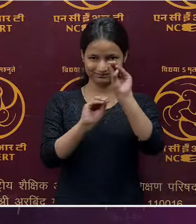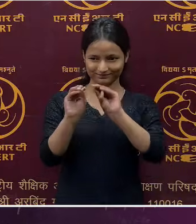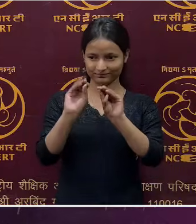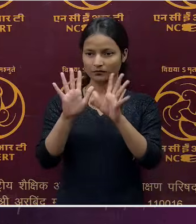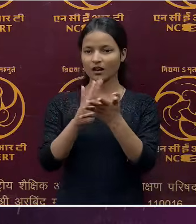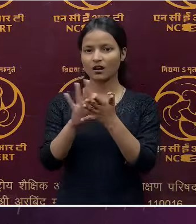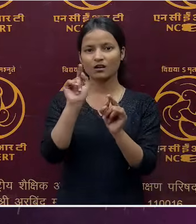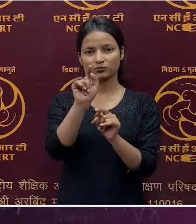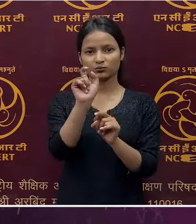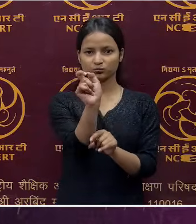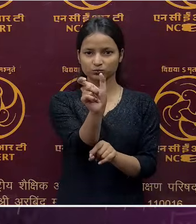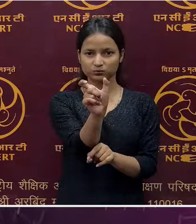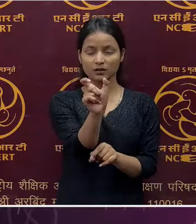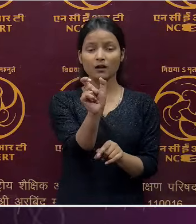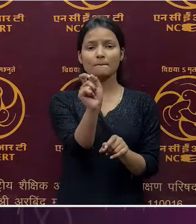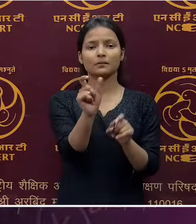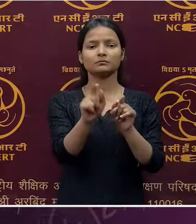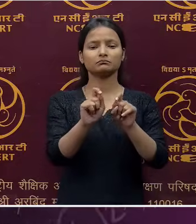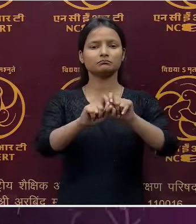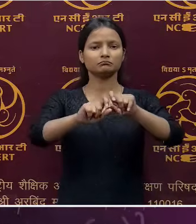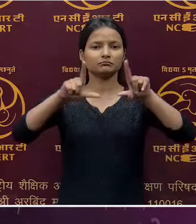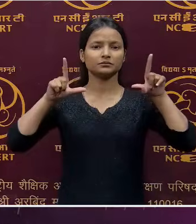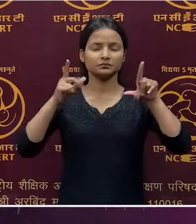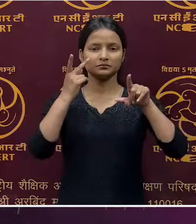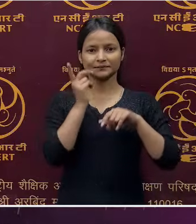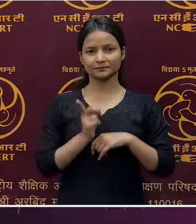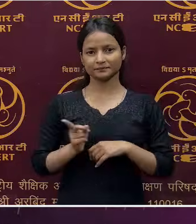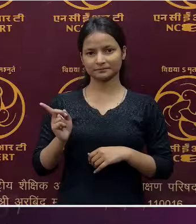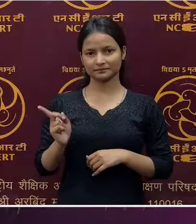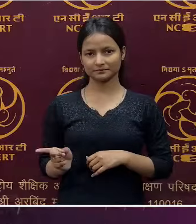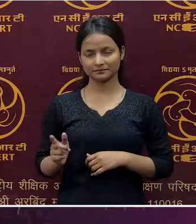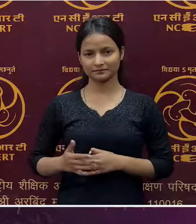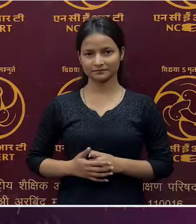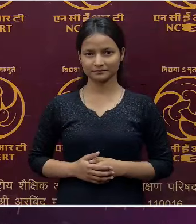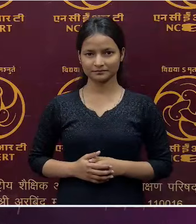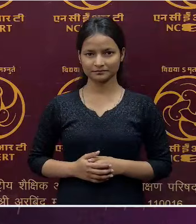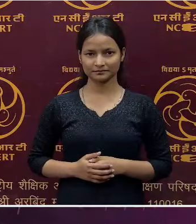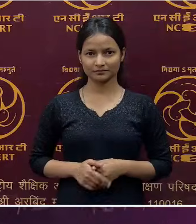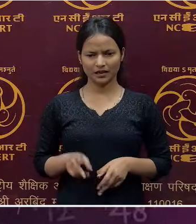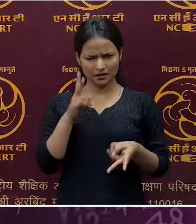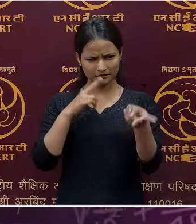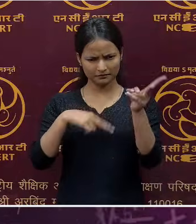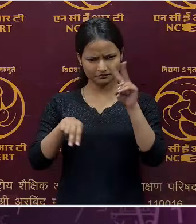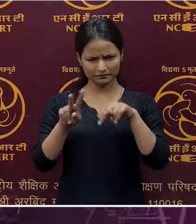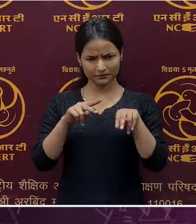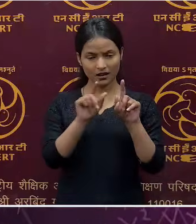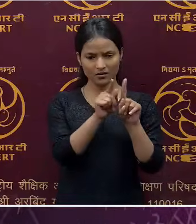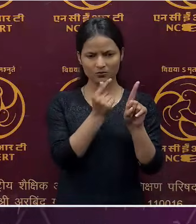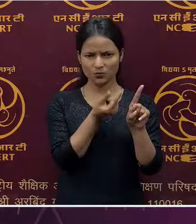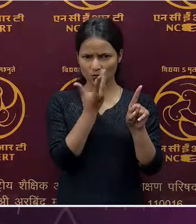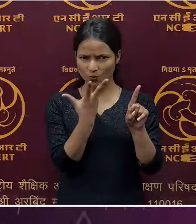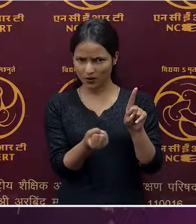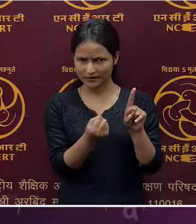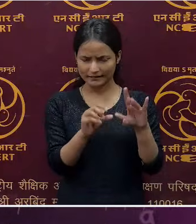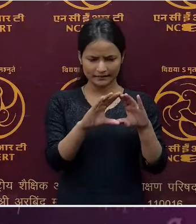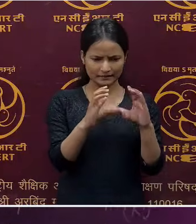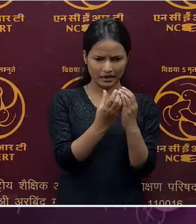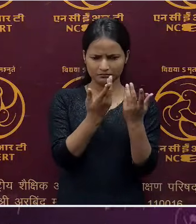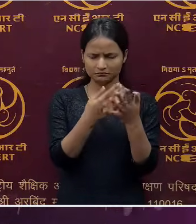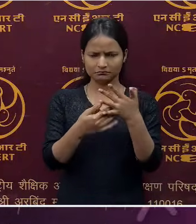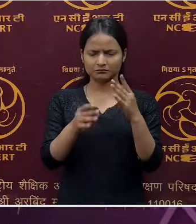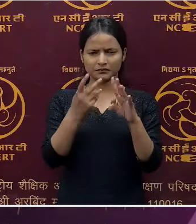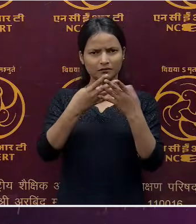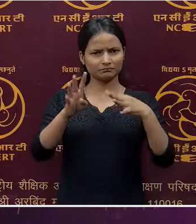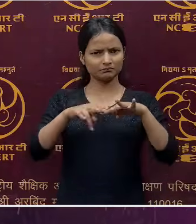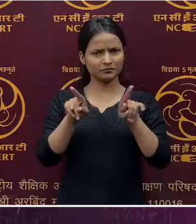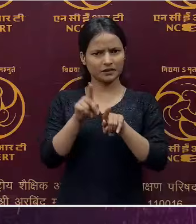www.diksha.gov.in. This is the home page of Diksha. Got it. Now this is the home page of Diksha. You can explore anything, whatever you want to explore.